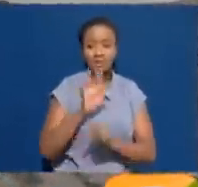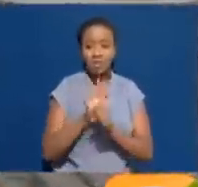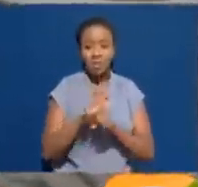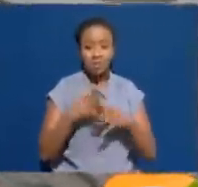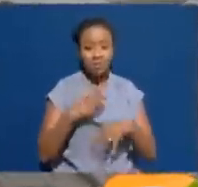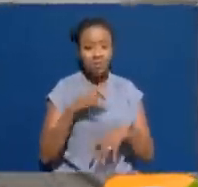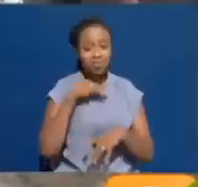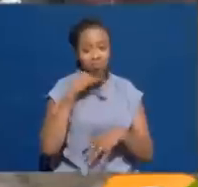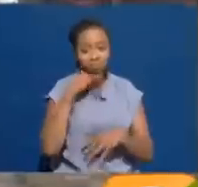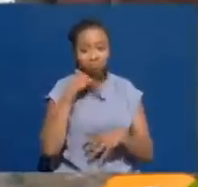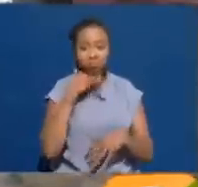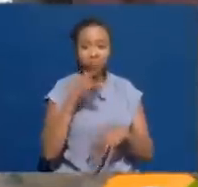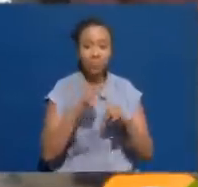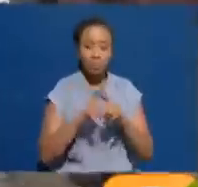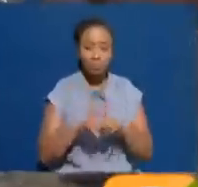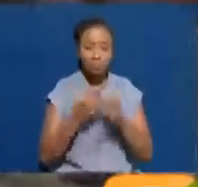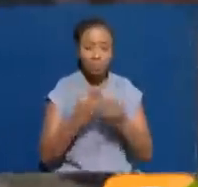destruction in their wake.